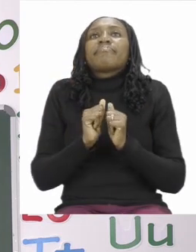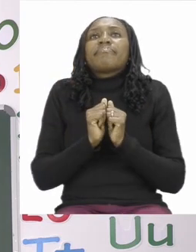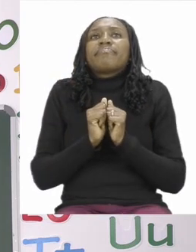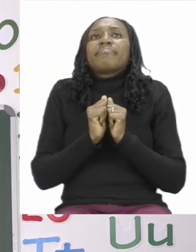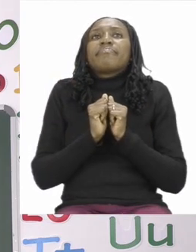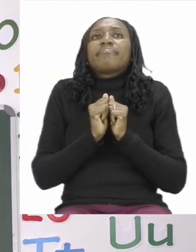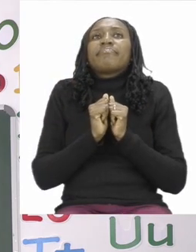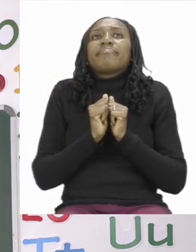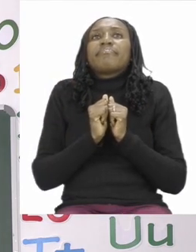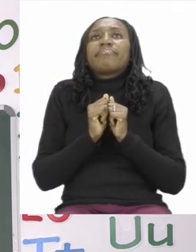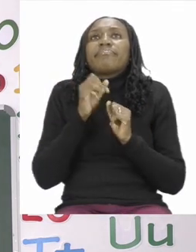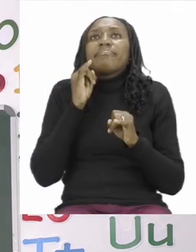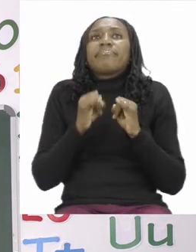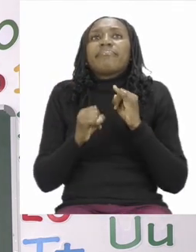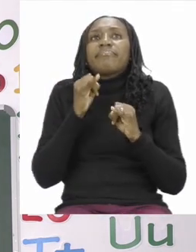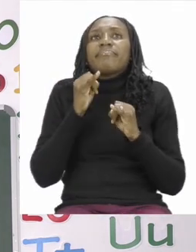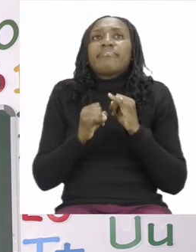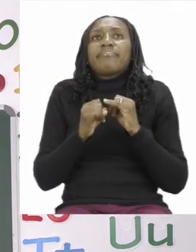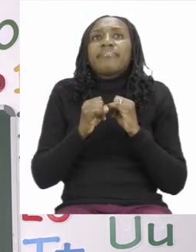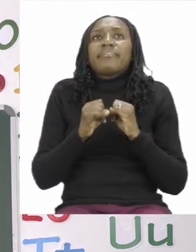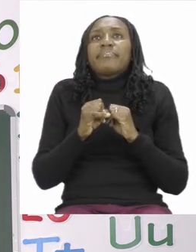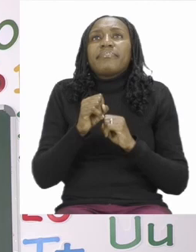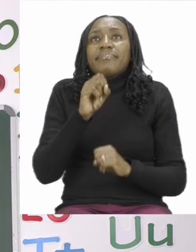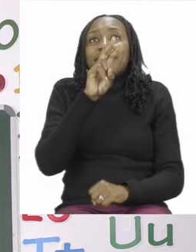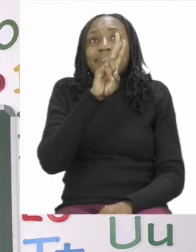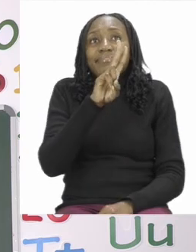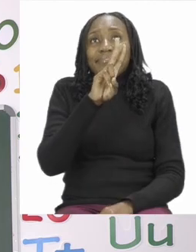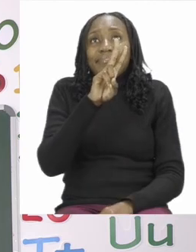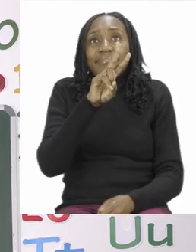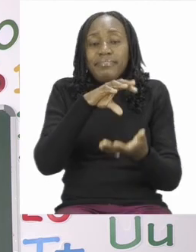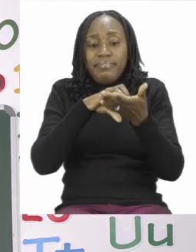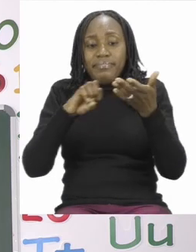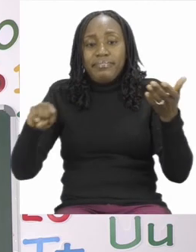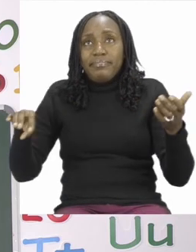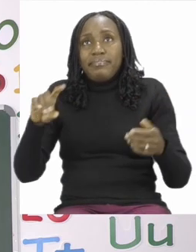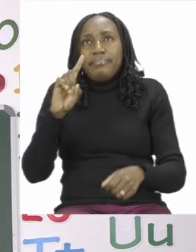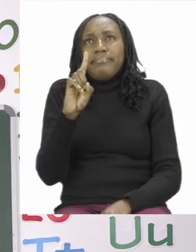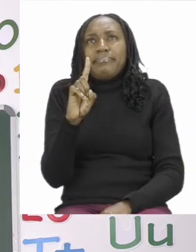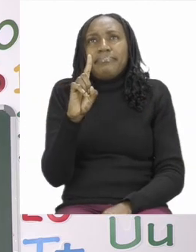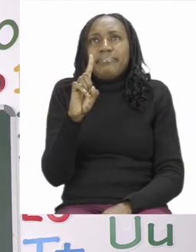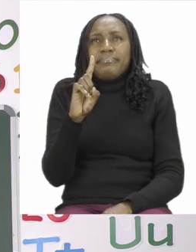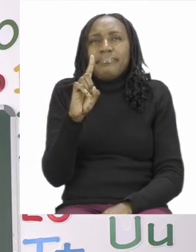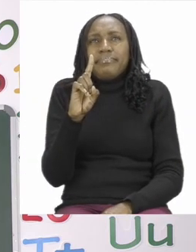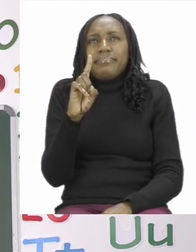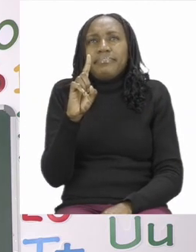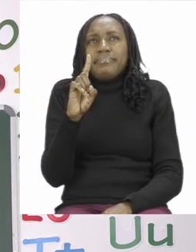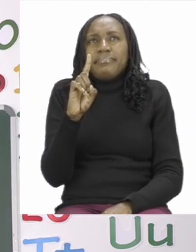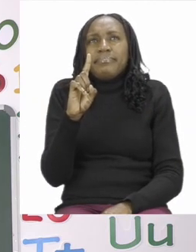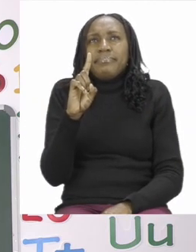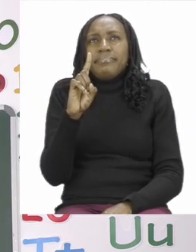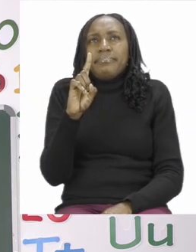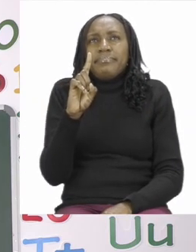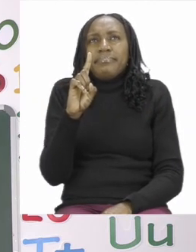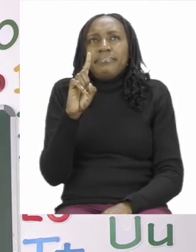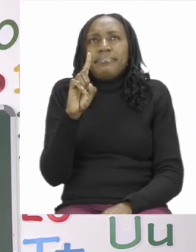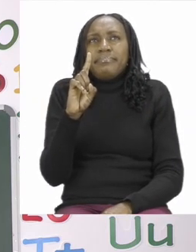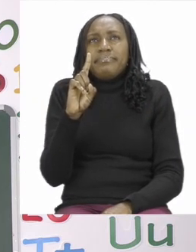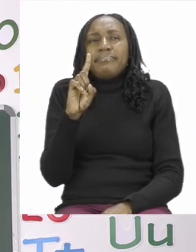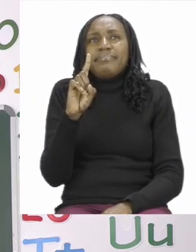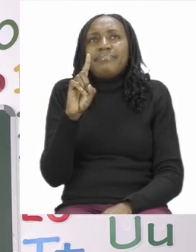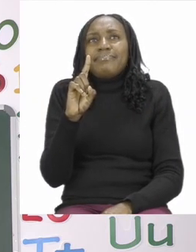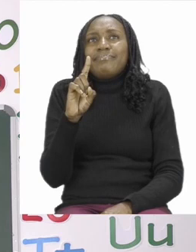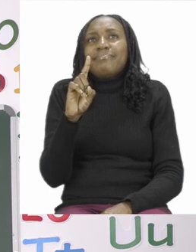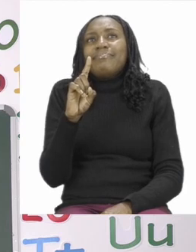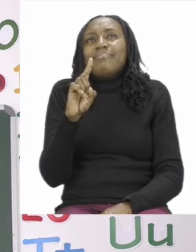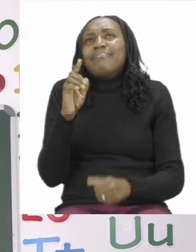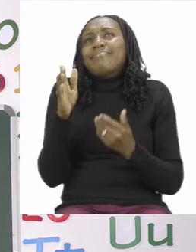Then the last one will say 2 take away 1. And that one, my boys and girls, is